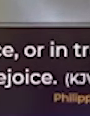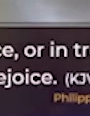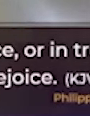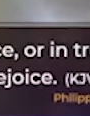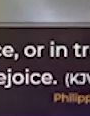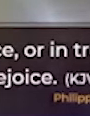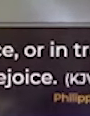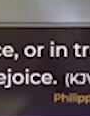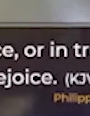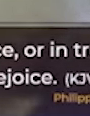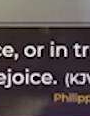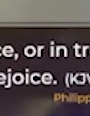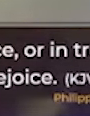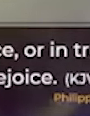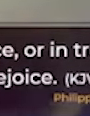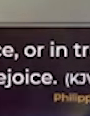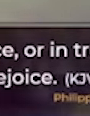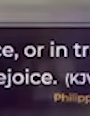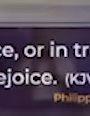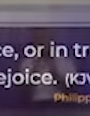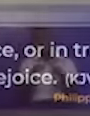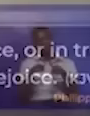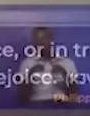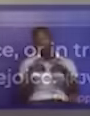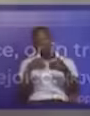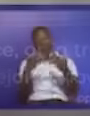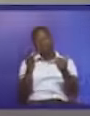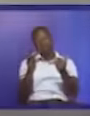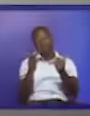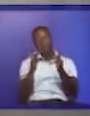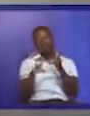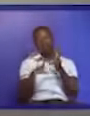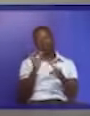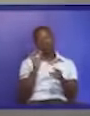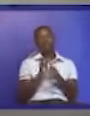the supply of the Spirit.